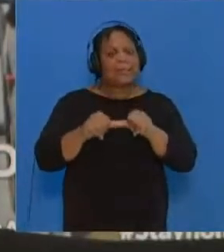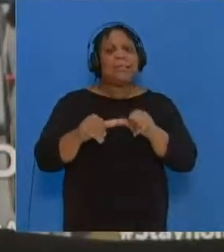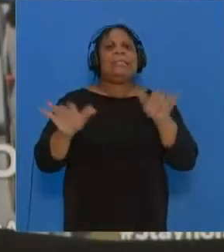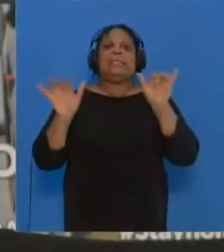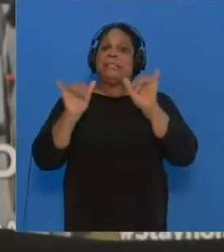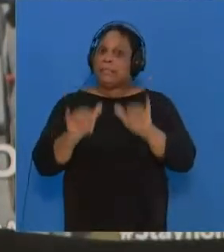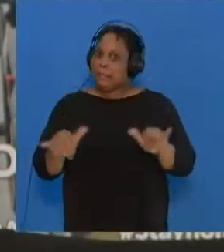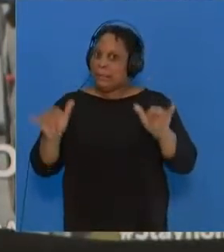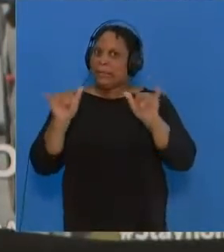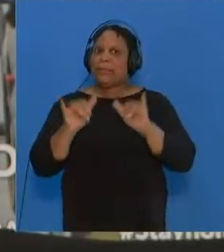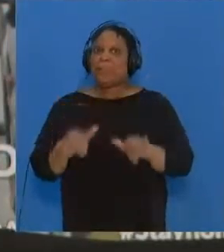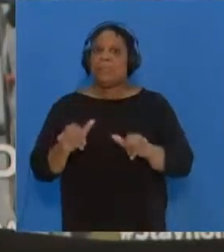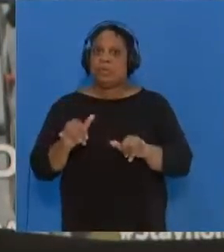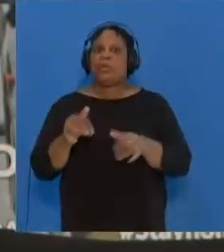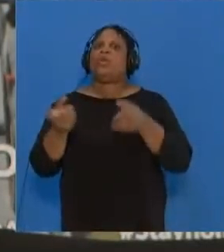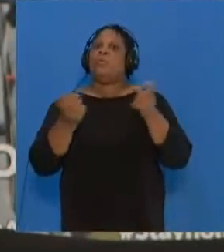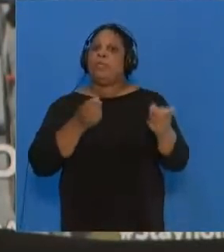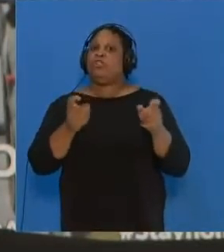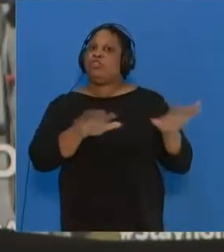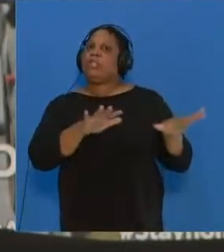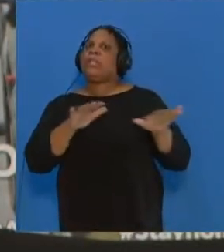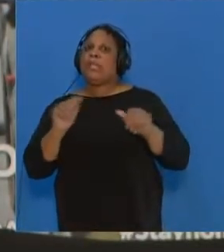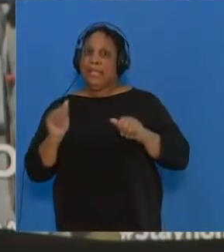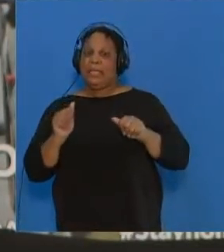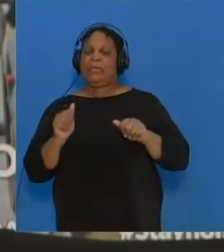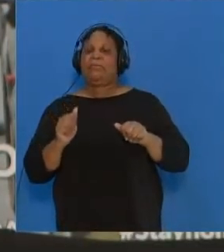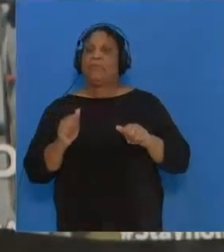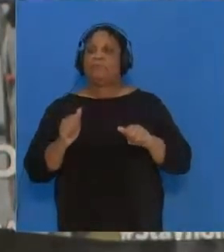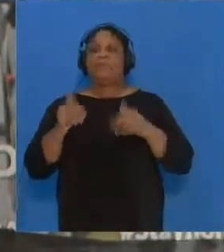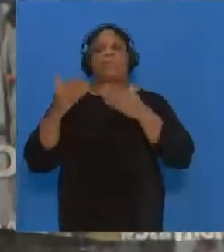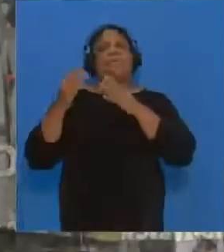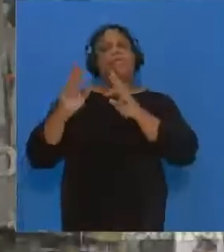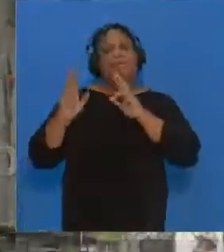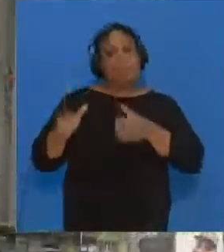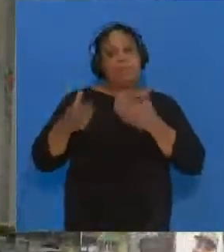still on administrative leave. Thank you. Those are my questions.